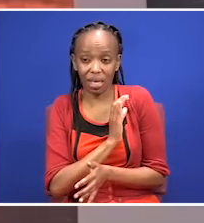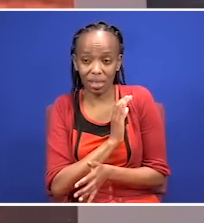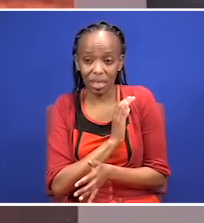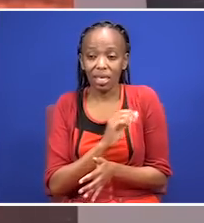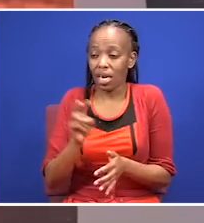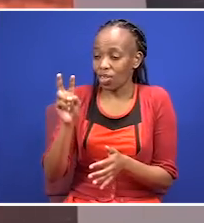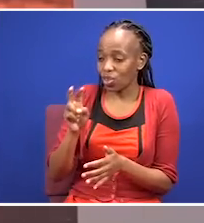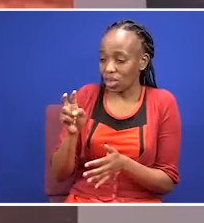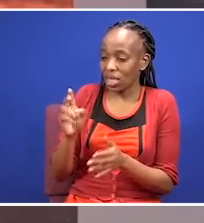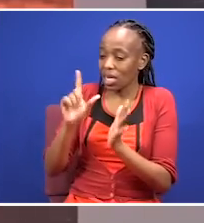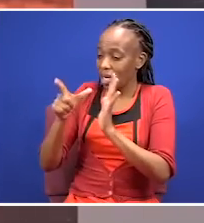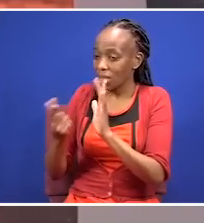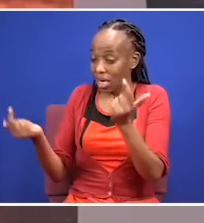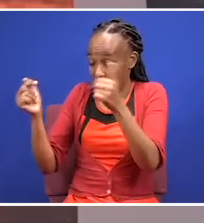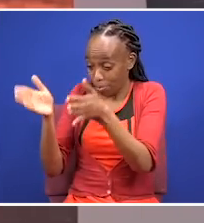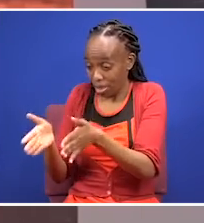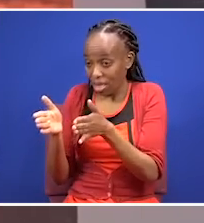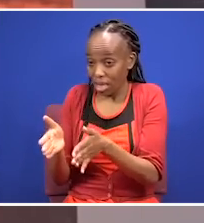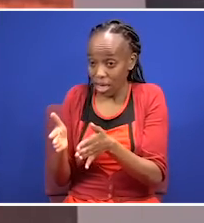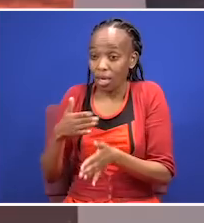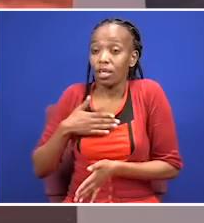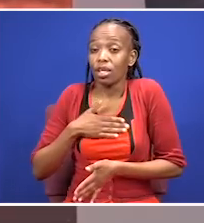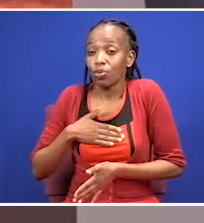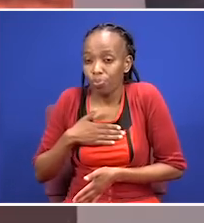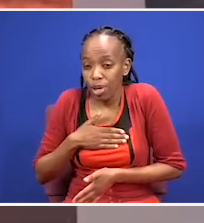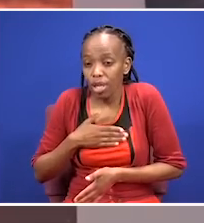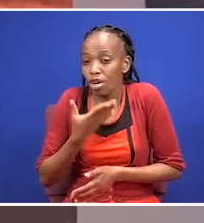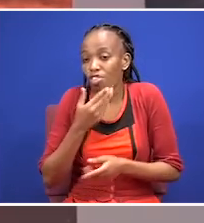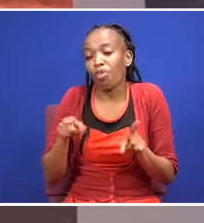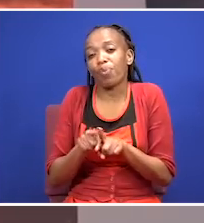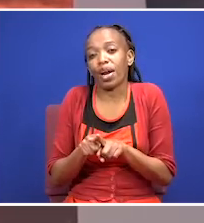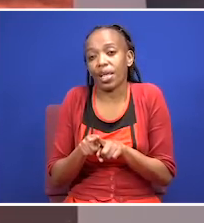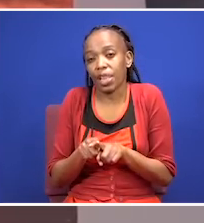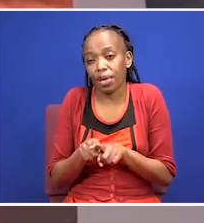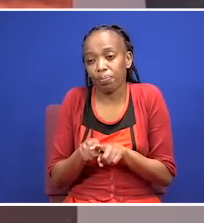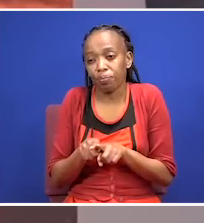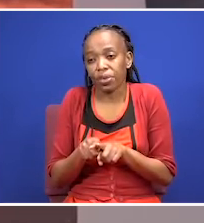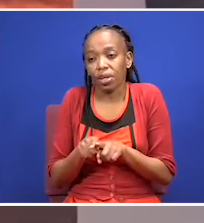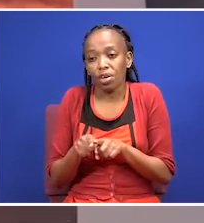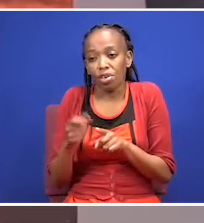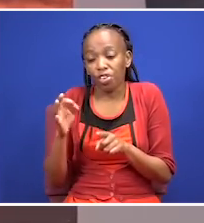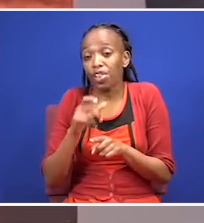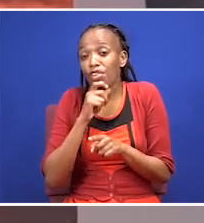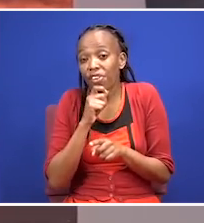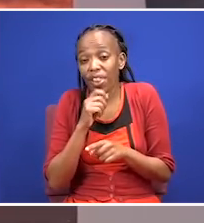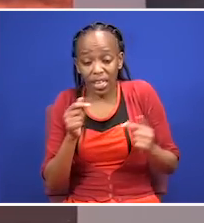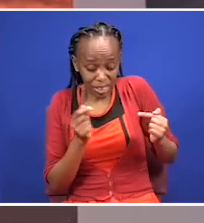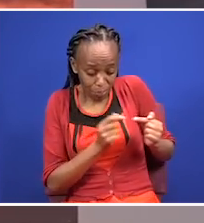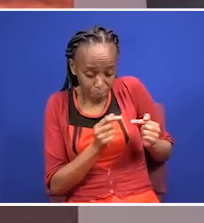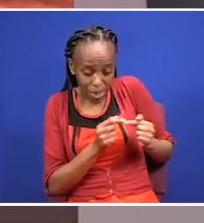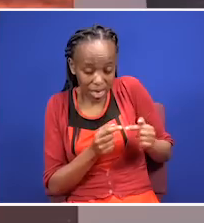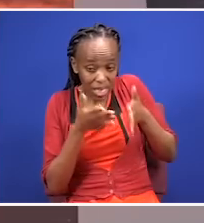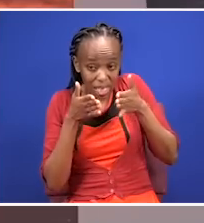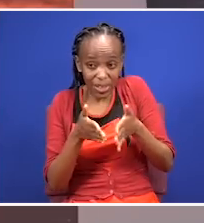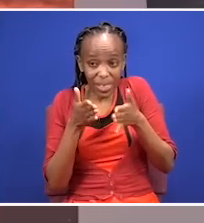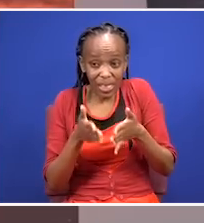see him coming now here to plead for his brother on account of his father's pain